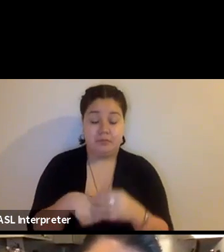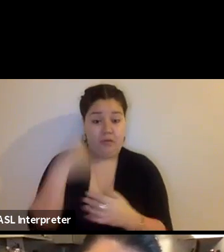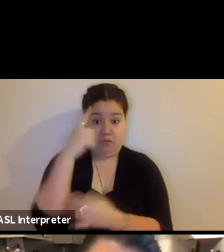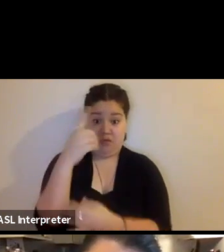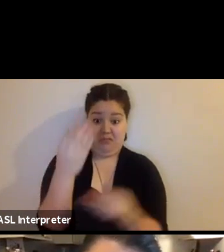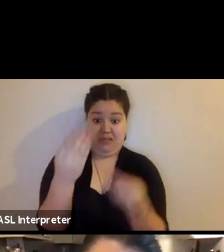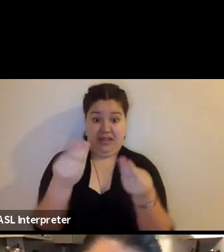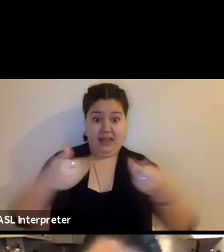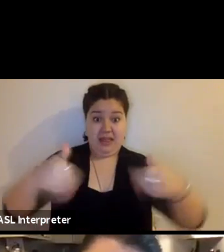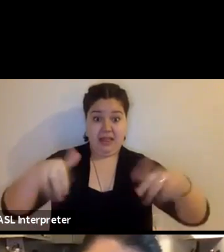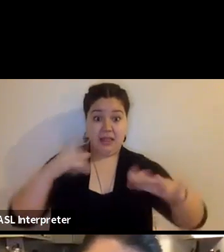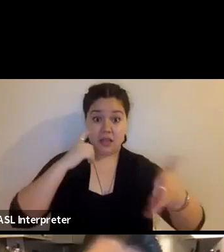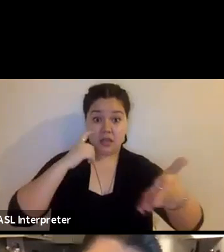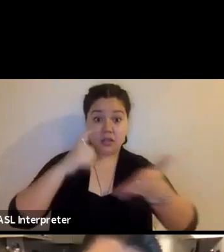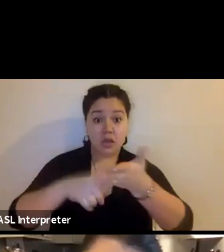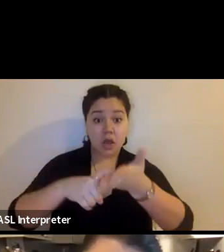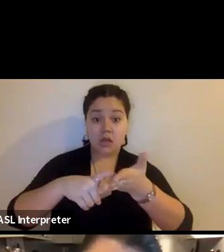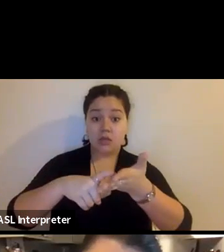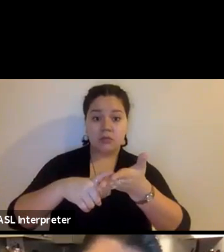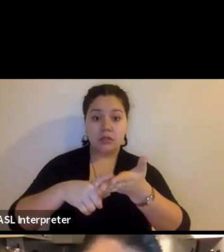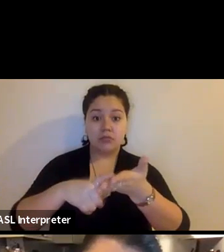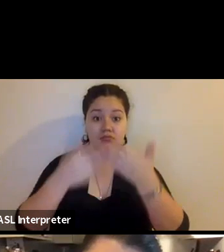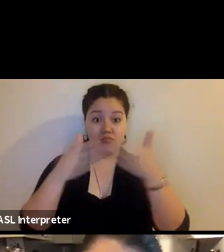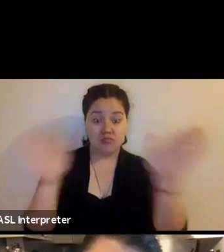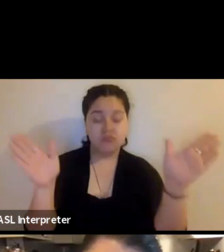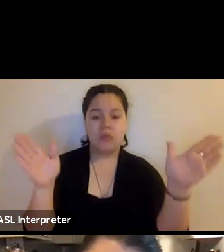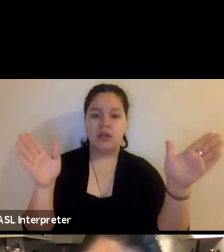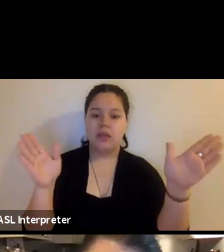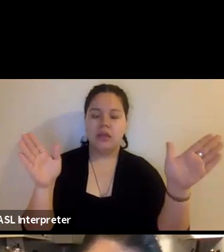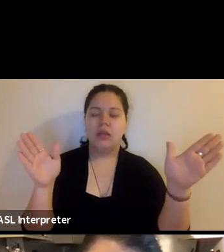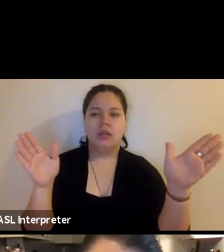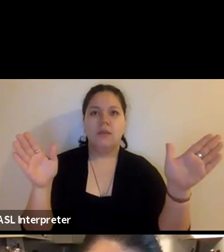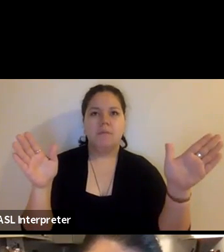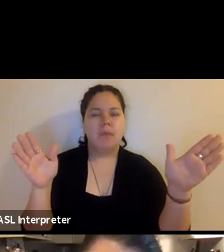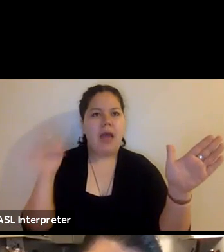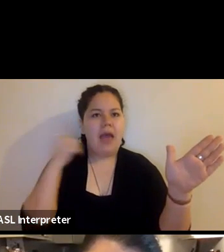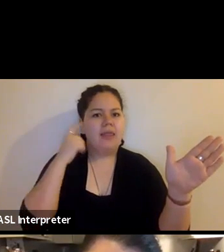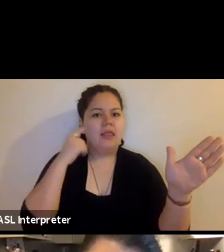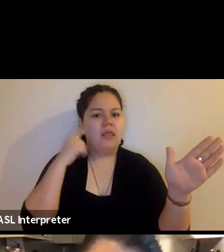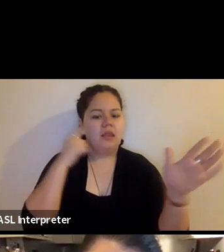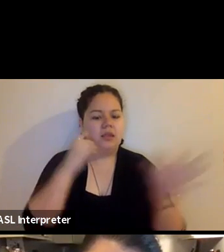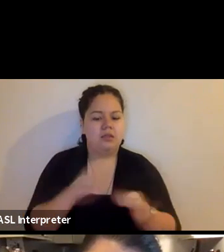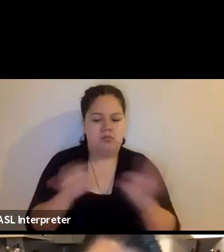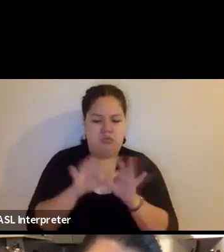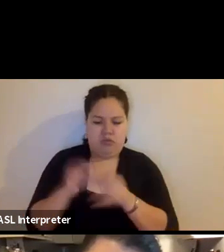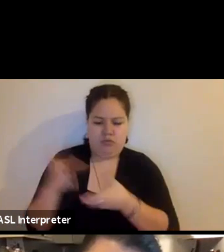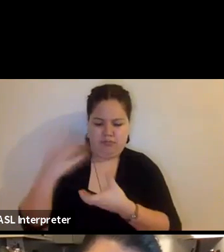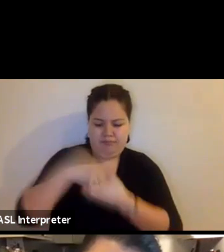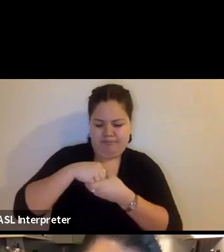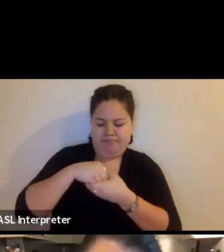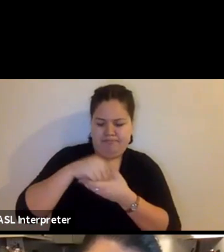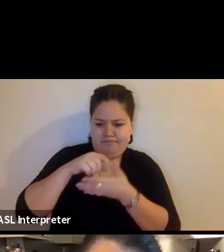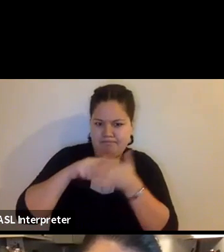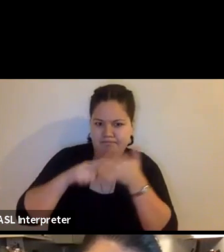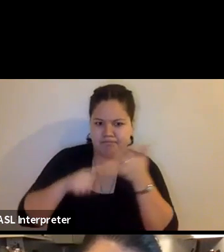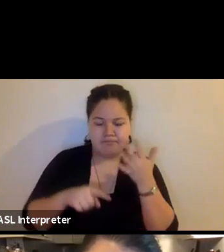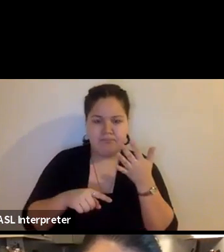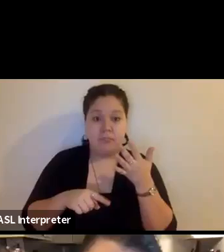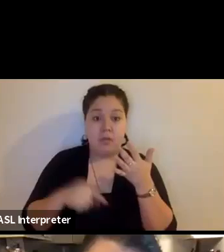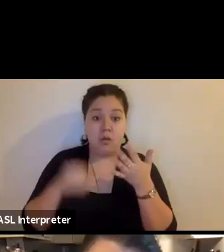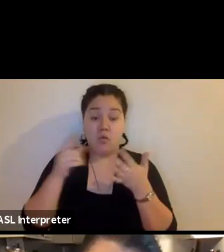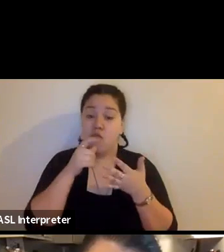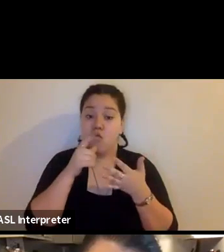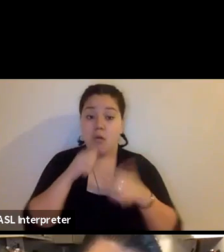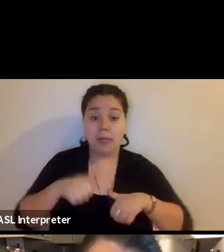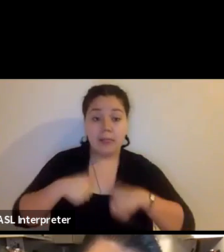acknowledgements, these things need to be, if the settler is acknowledging